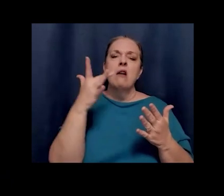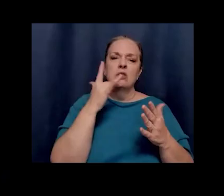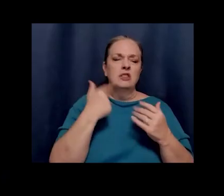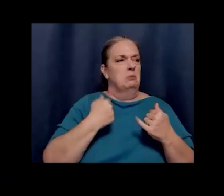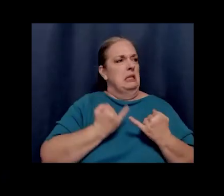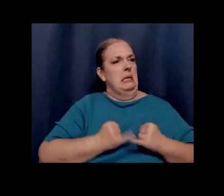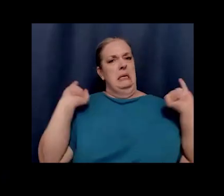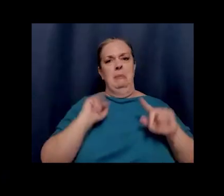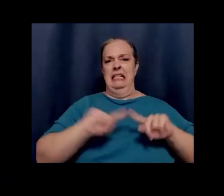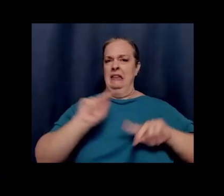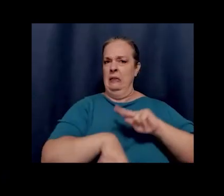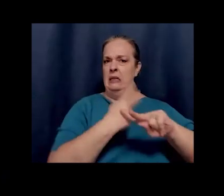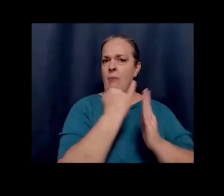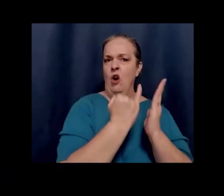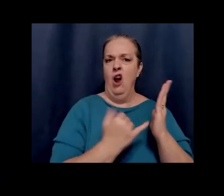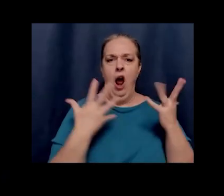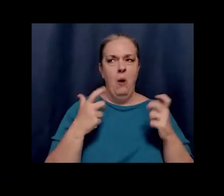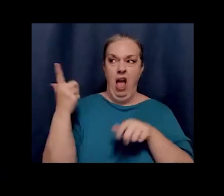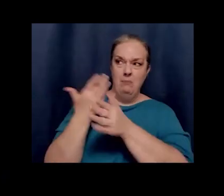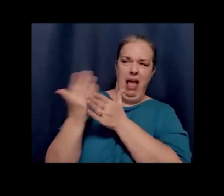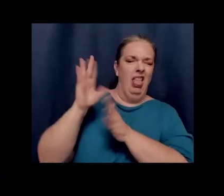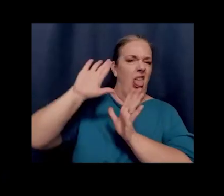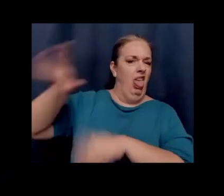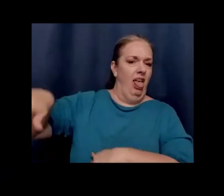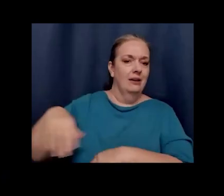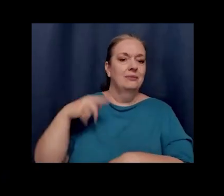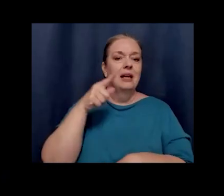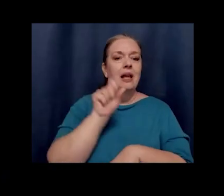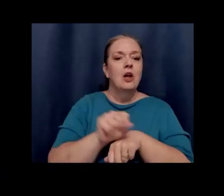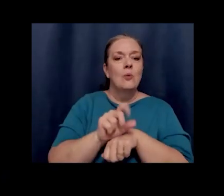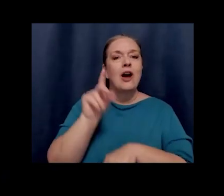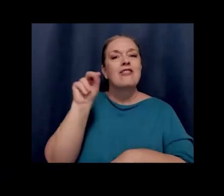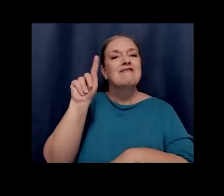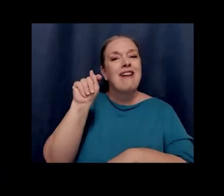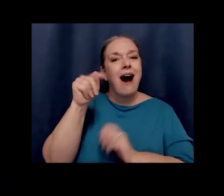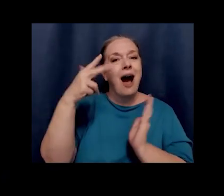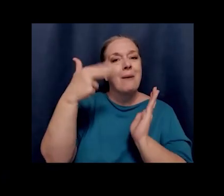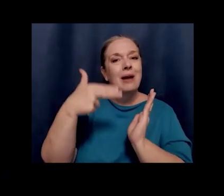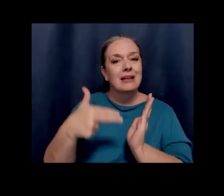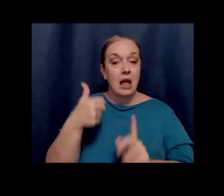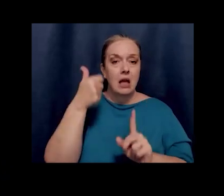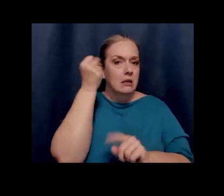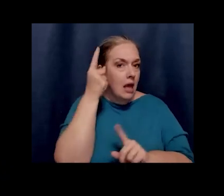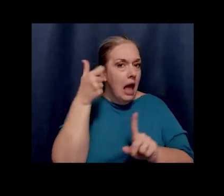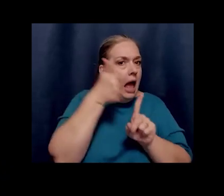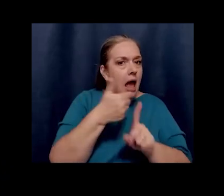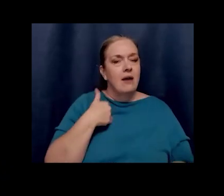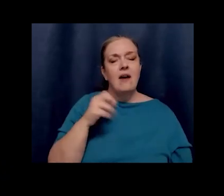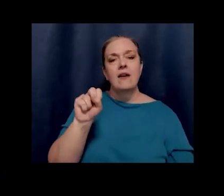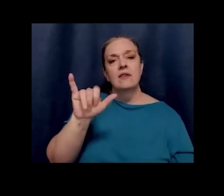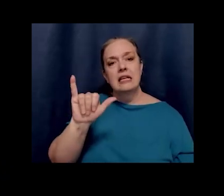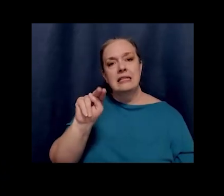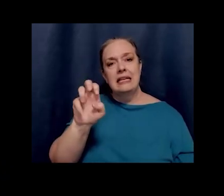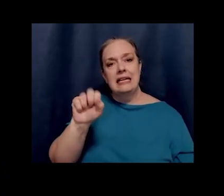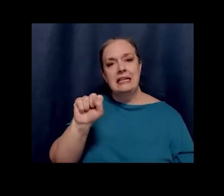path. This is an example of him working on a dot painting. He had synesthesia, a condition in which there is